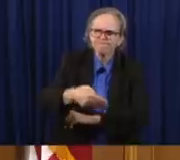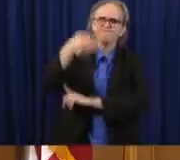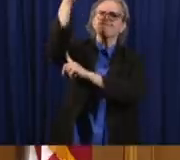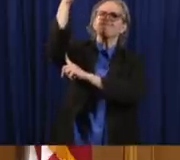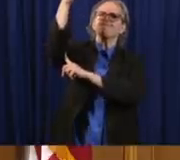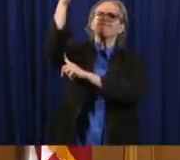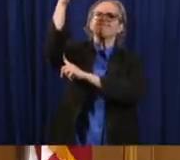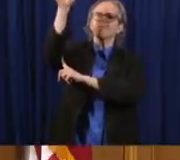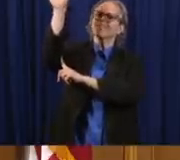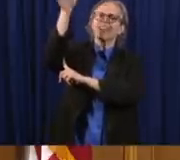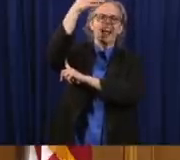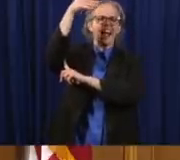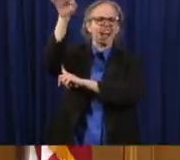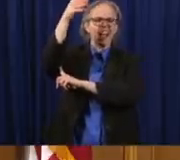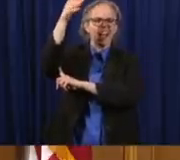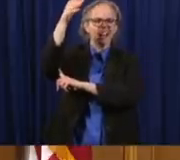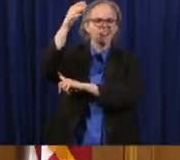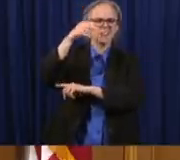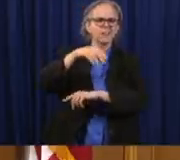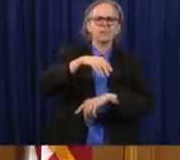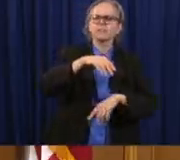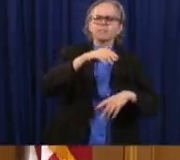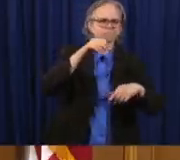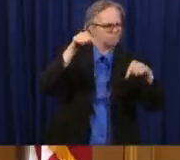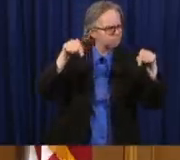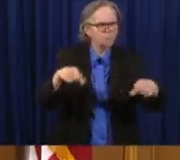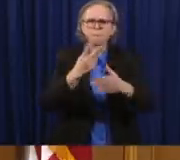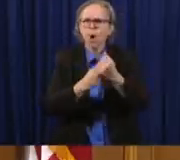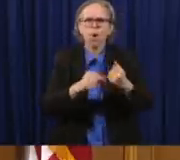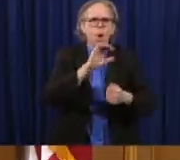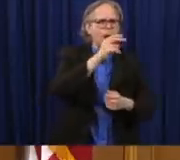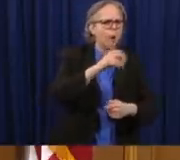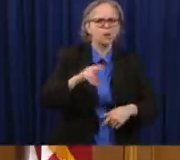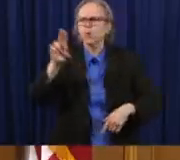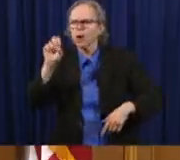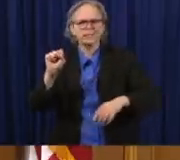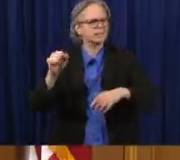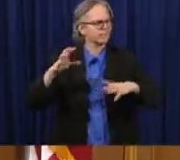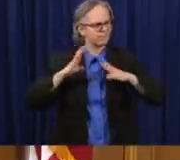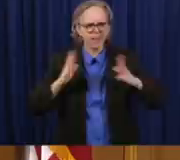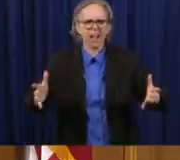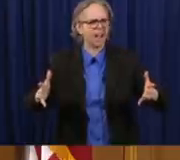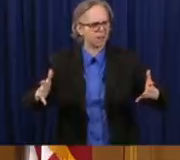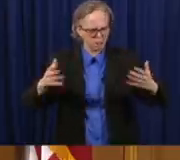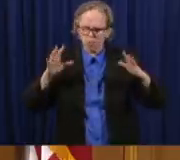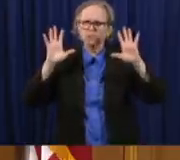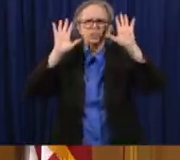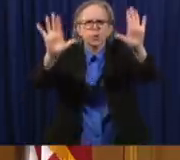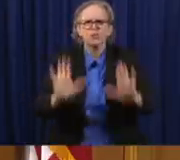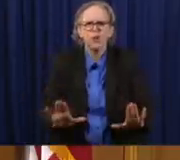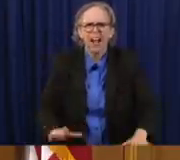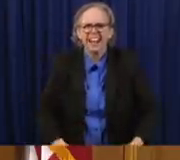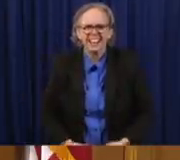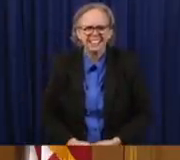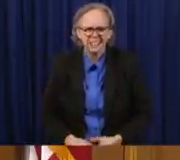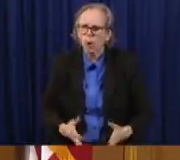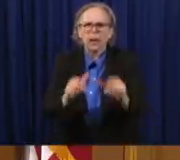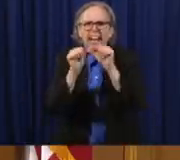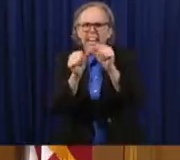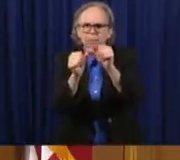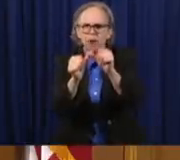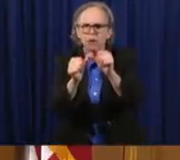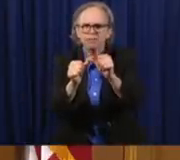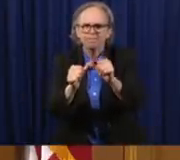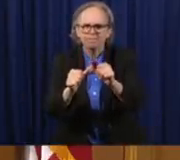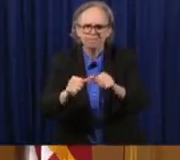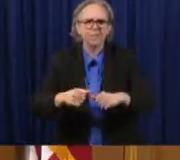flag. We've done well. We've done well. We just have to keep moving. And now we move into this next